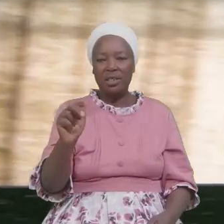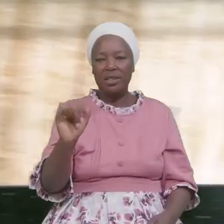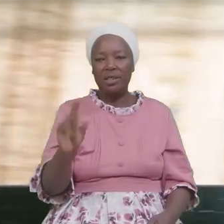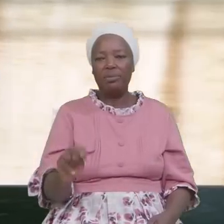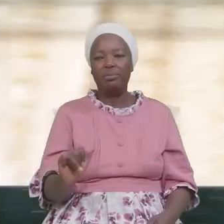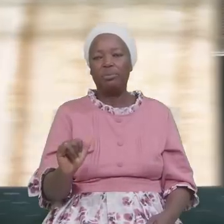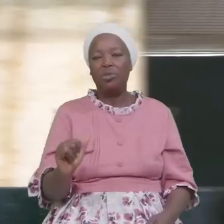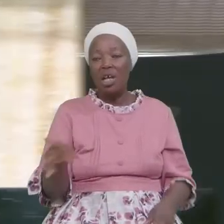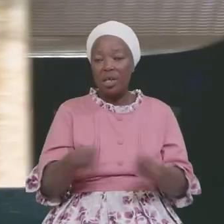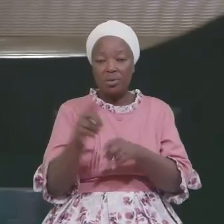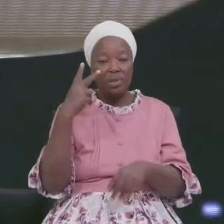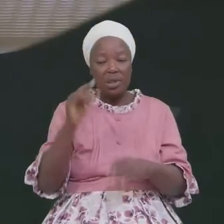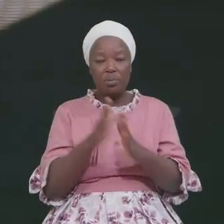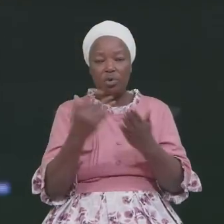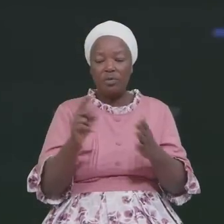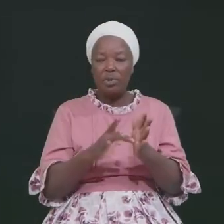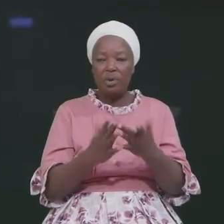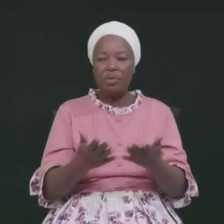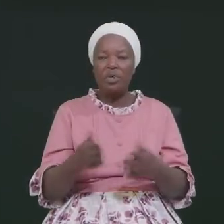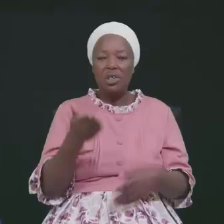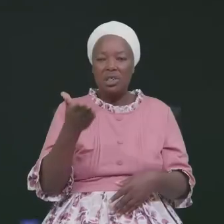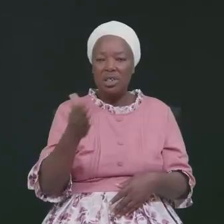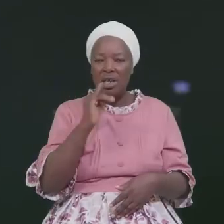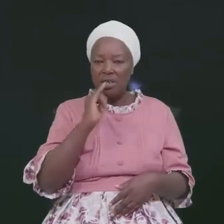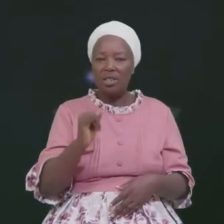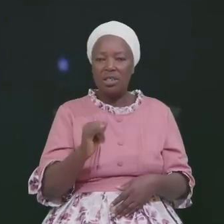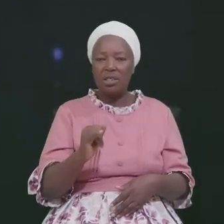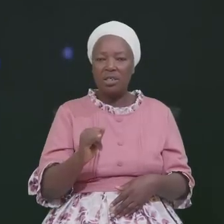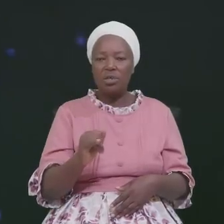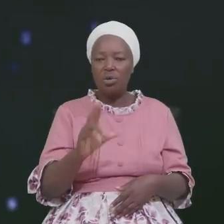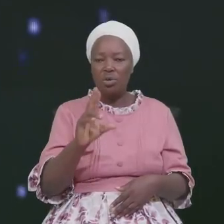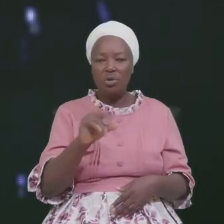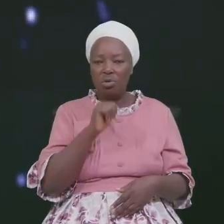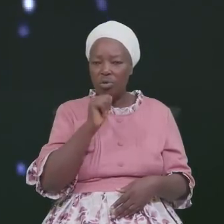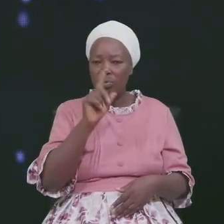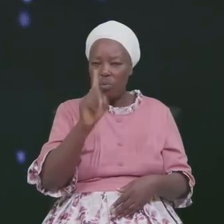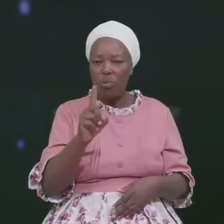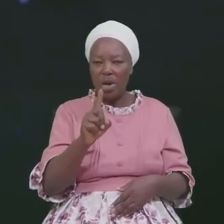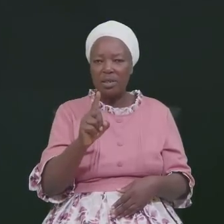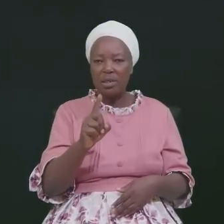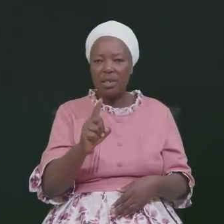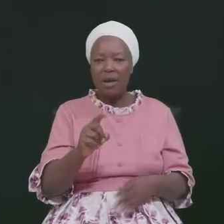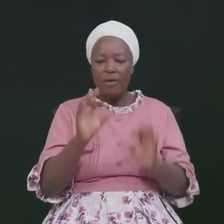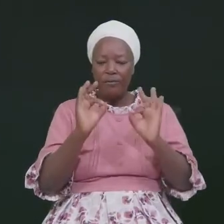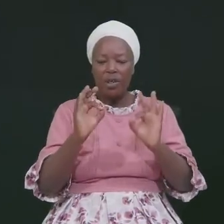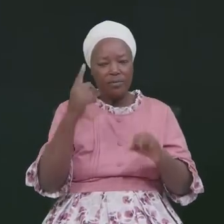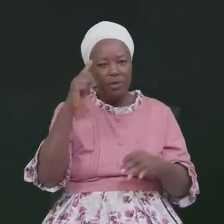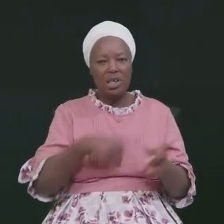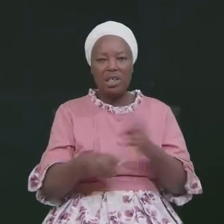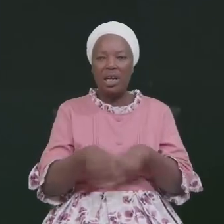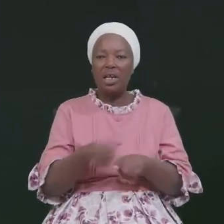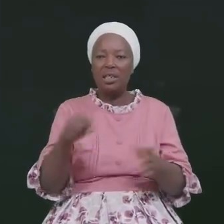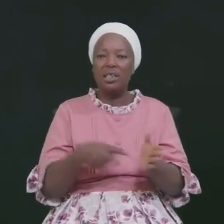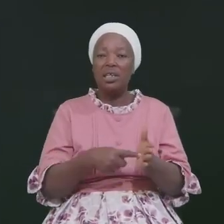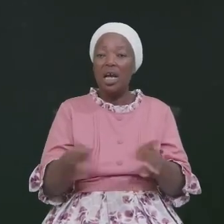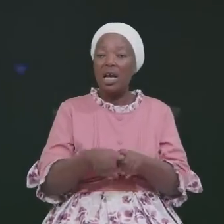Bible, there is not any other one fit for a day like this. As we